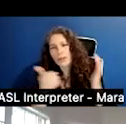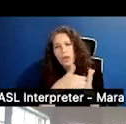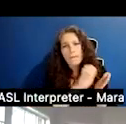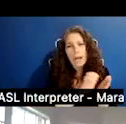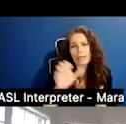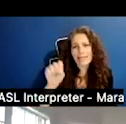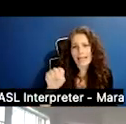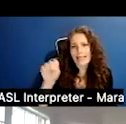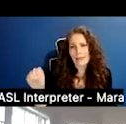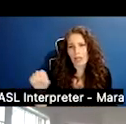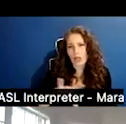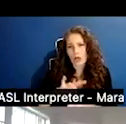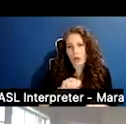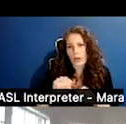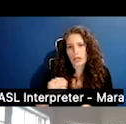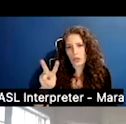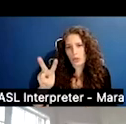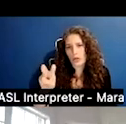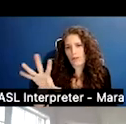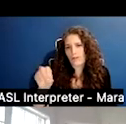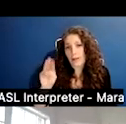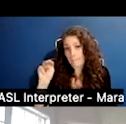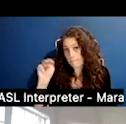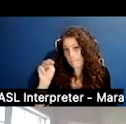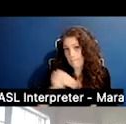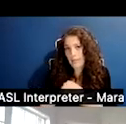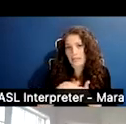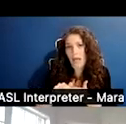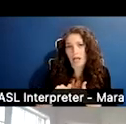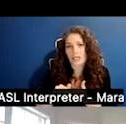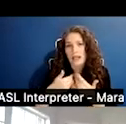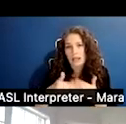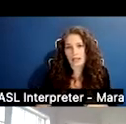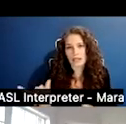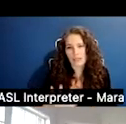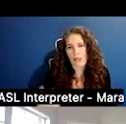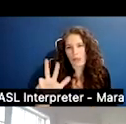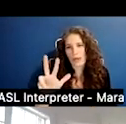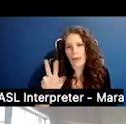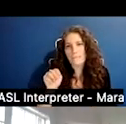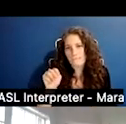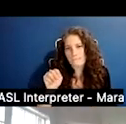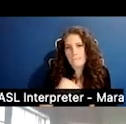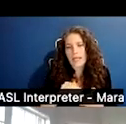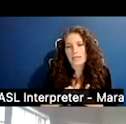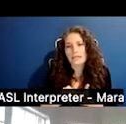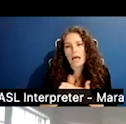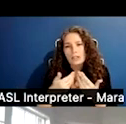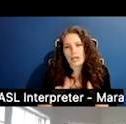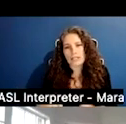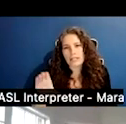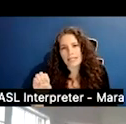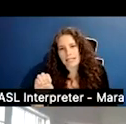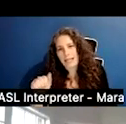losses, and only about $3 million in losses to the CEA, because prices went up precipitously